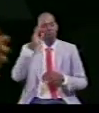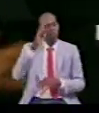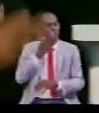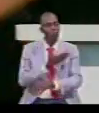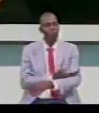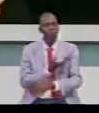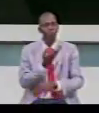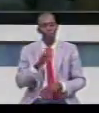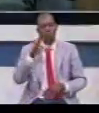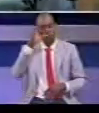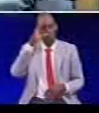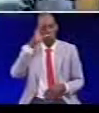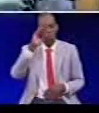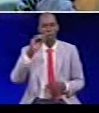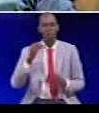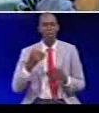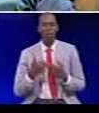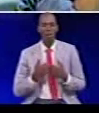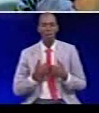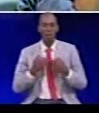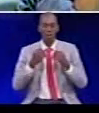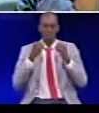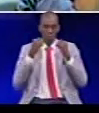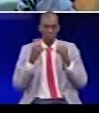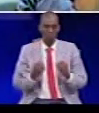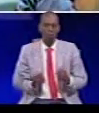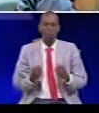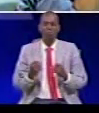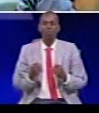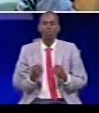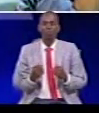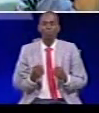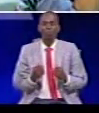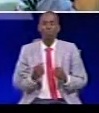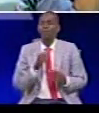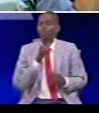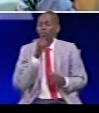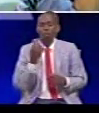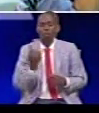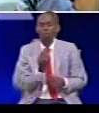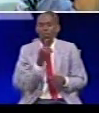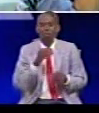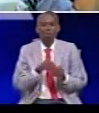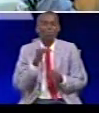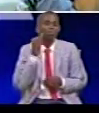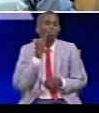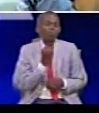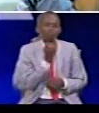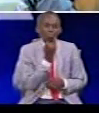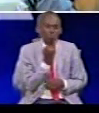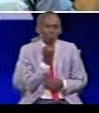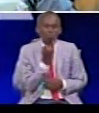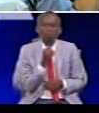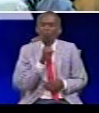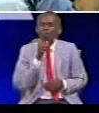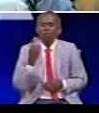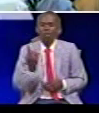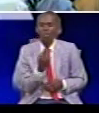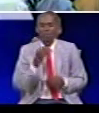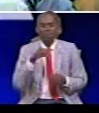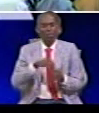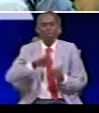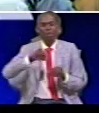Man has power, not just in Israel, not just in